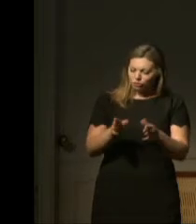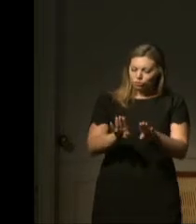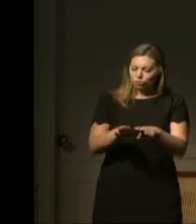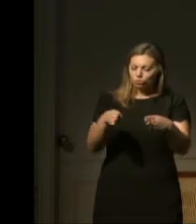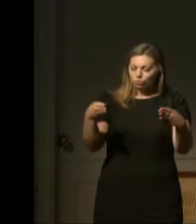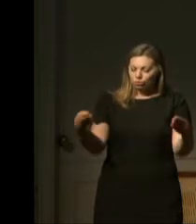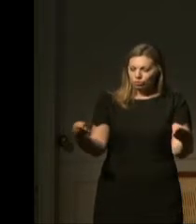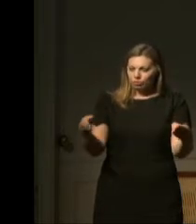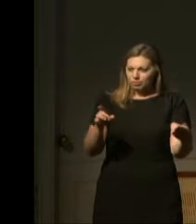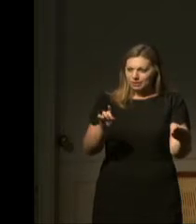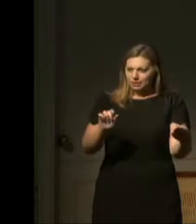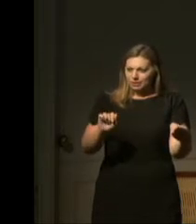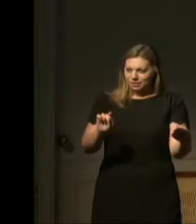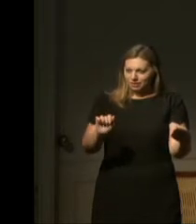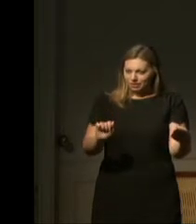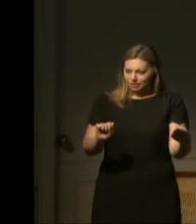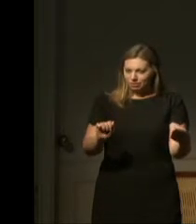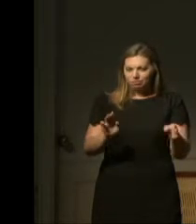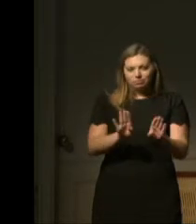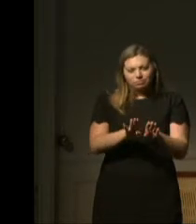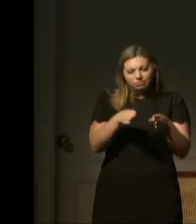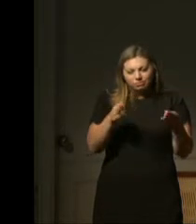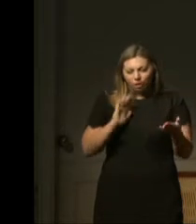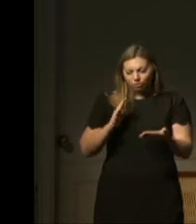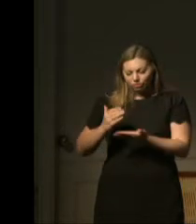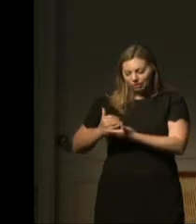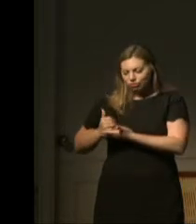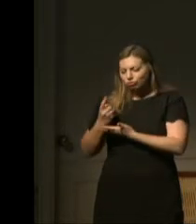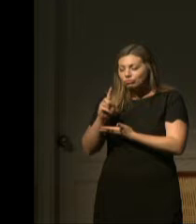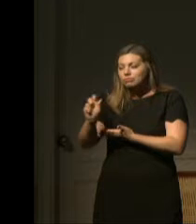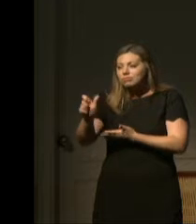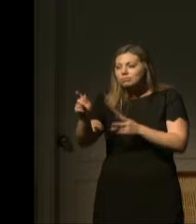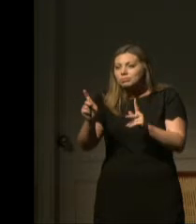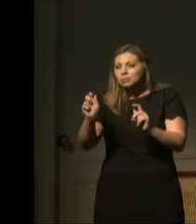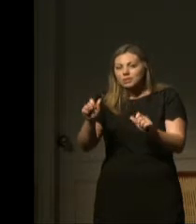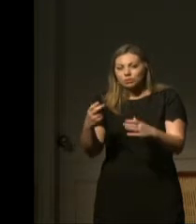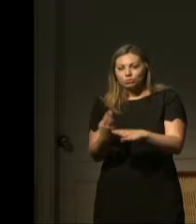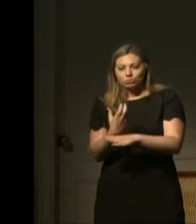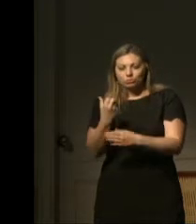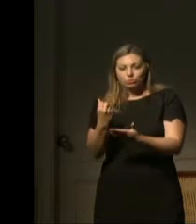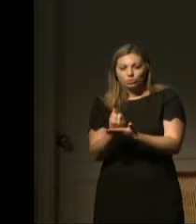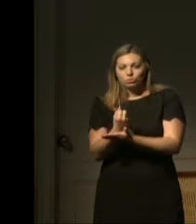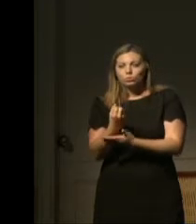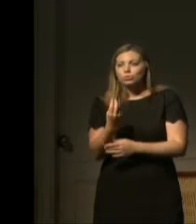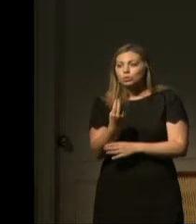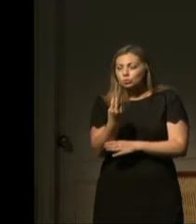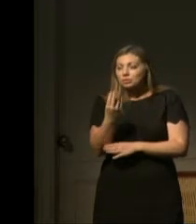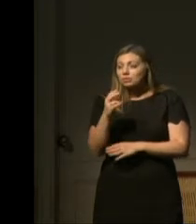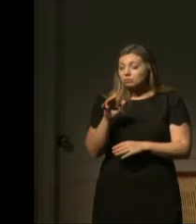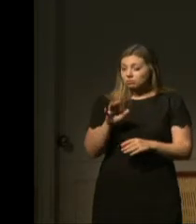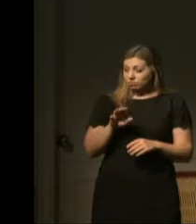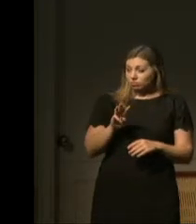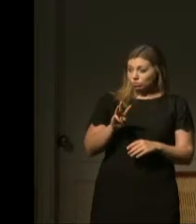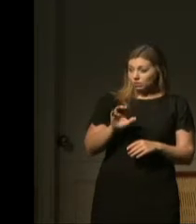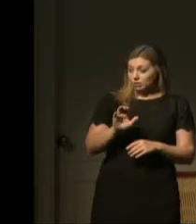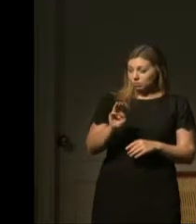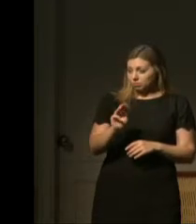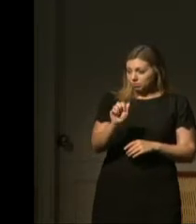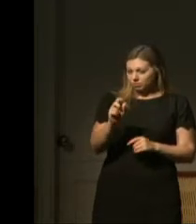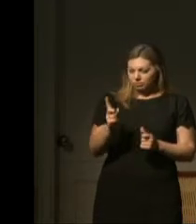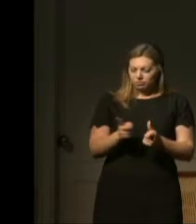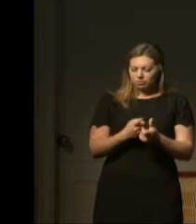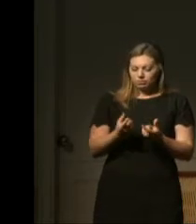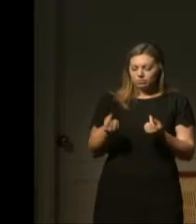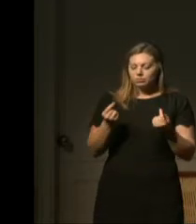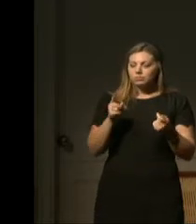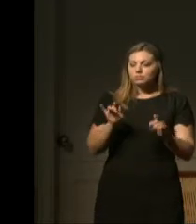opening up the data, opening up our collections for others to use. At WICMA, our first task was to open up the cabinets of our